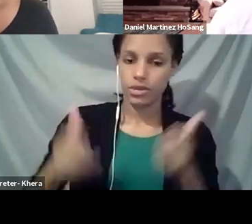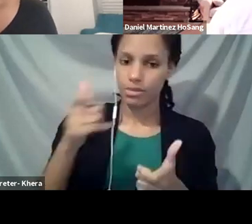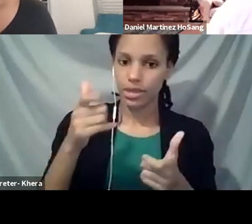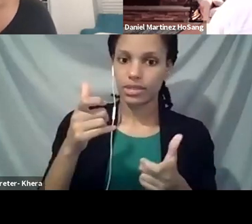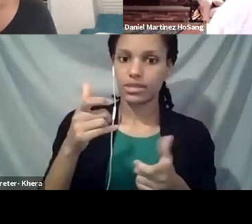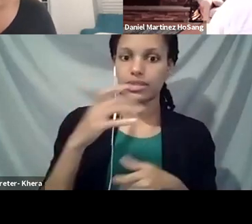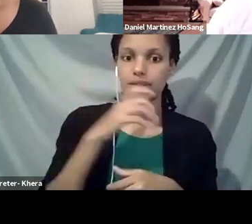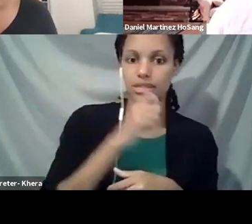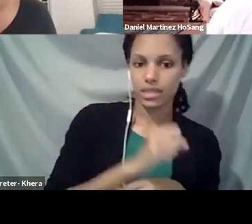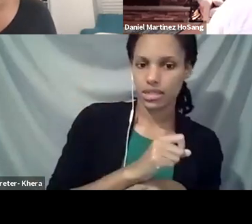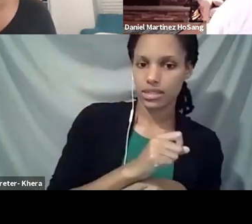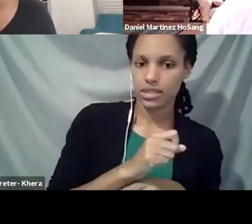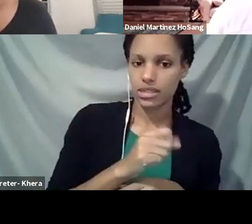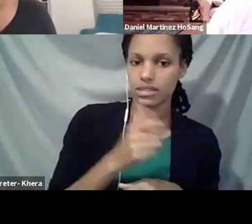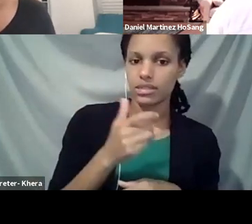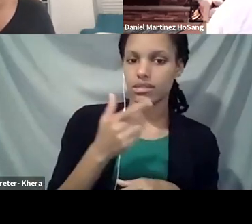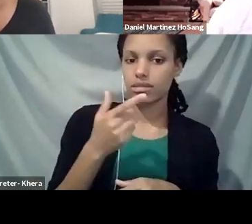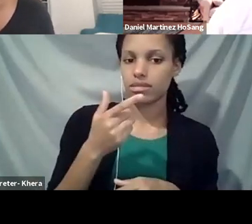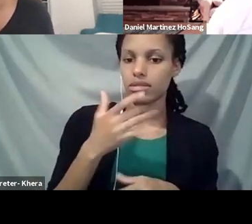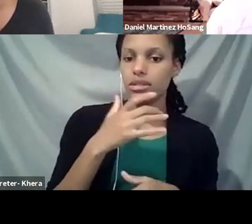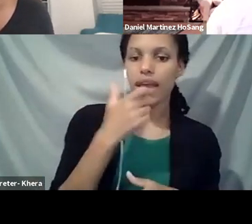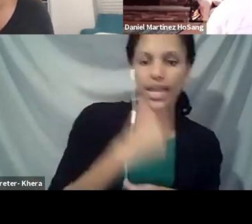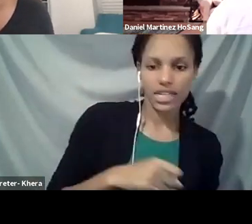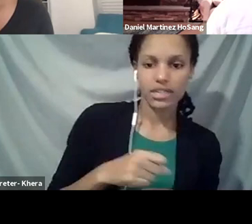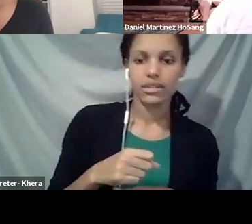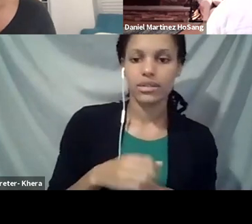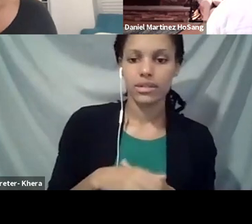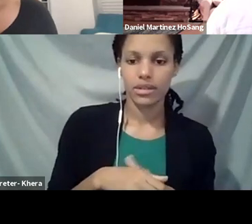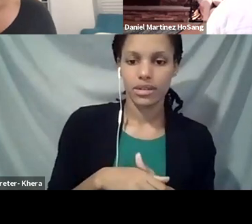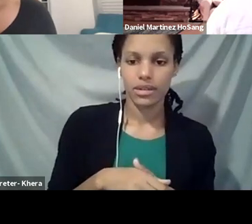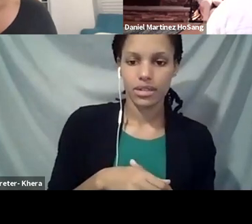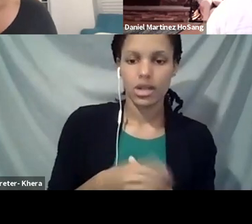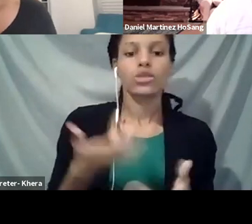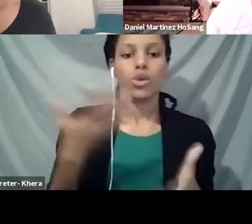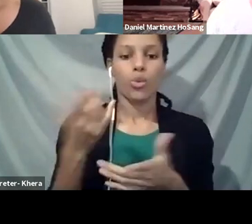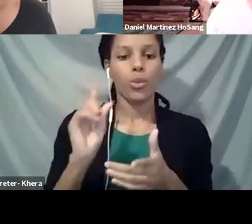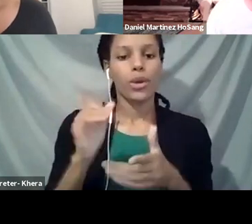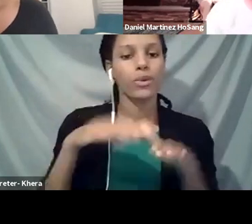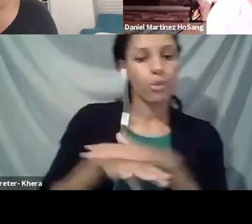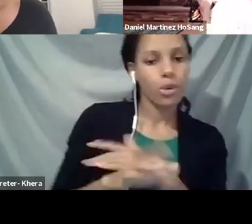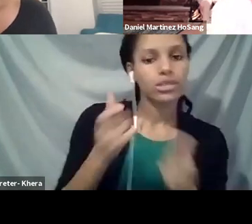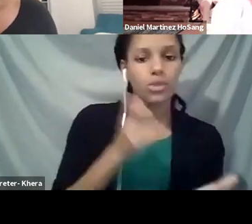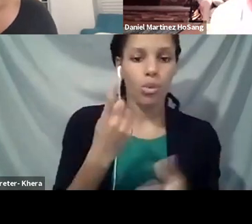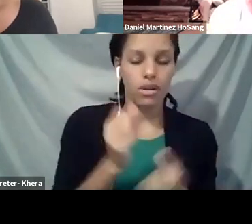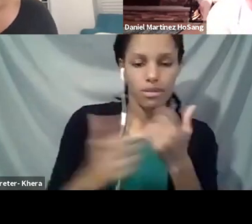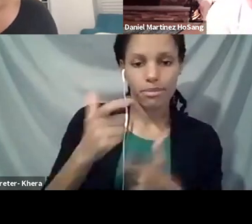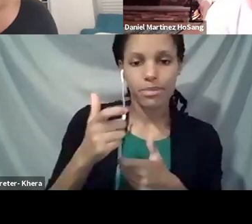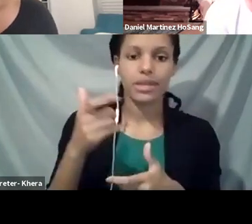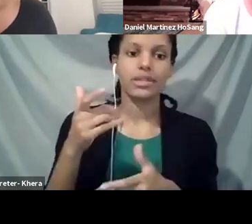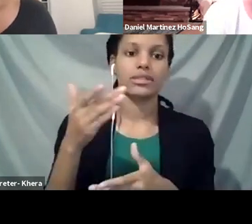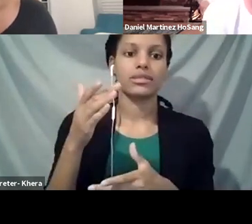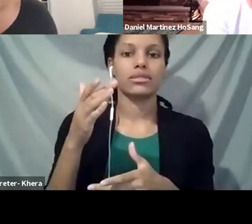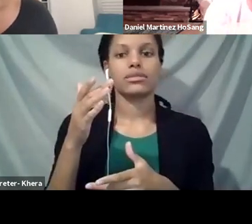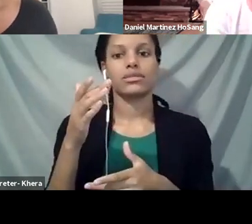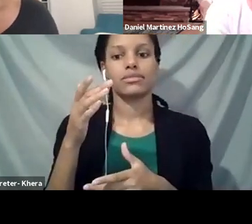splits in the Asian American population. And again, that has to be contextualized to some extent. Thank you, Janelle. And so I just urge people